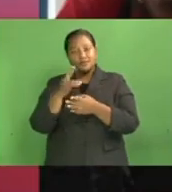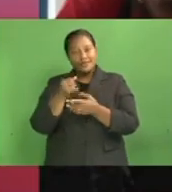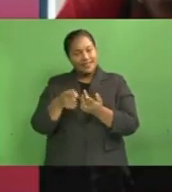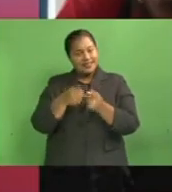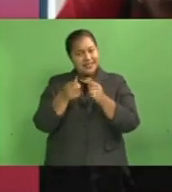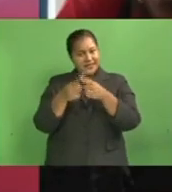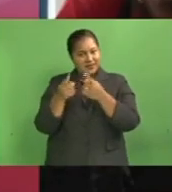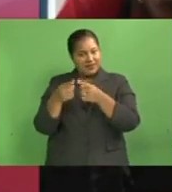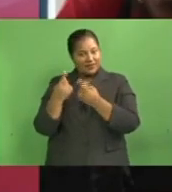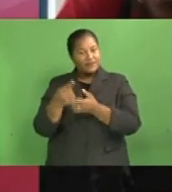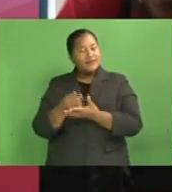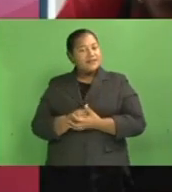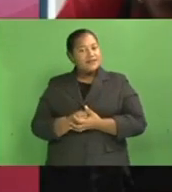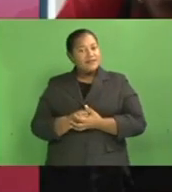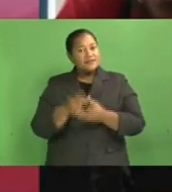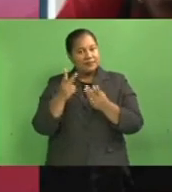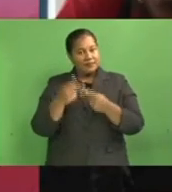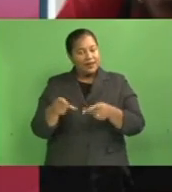the moment,